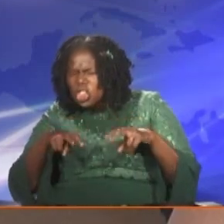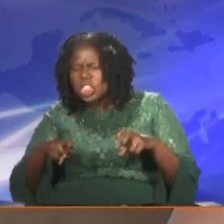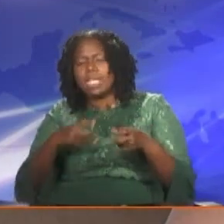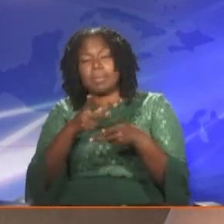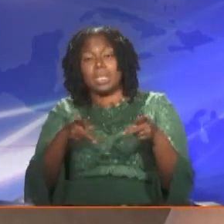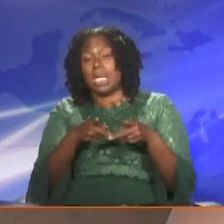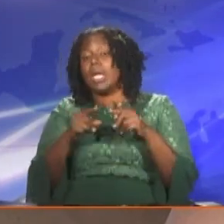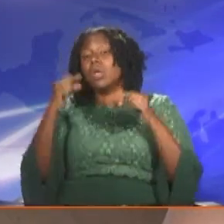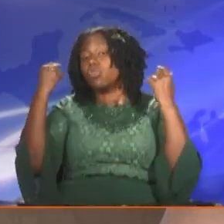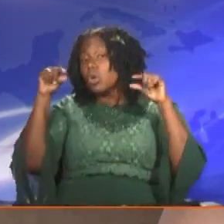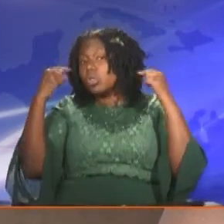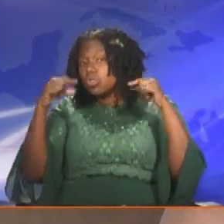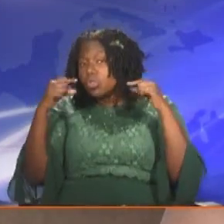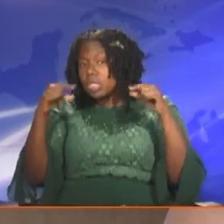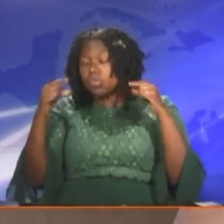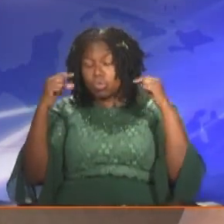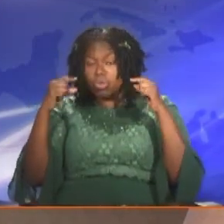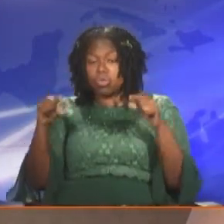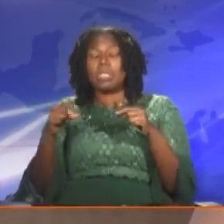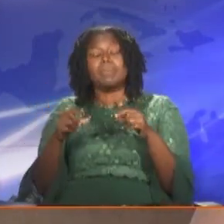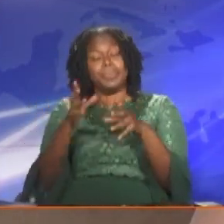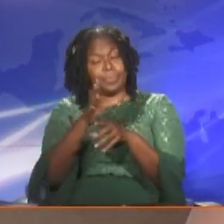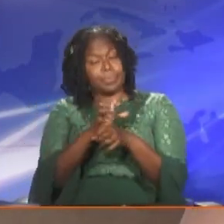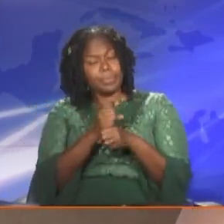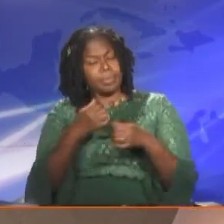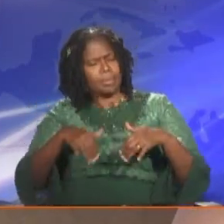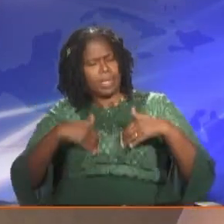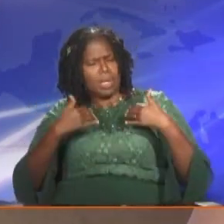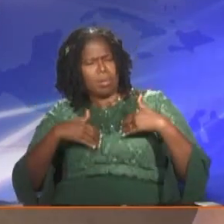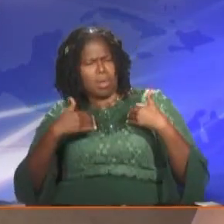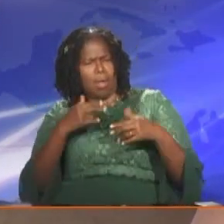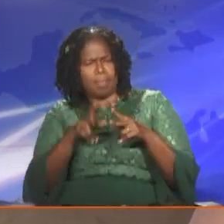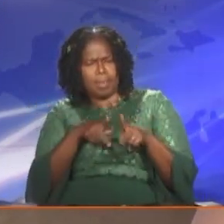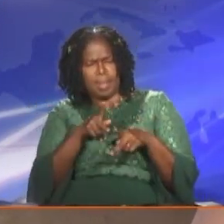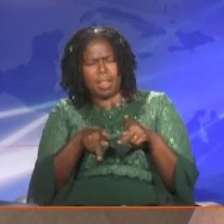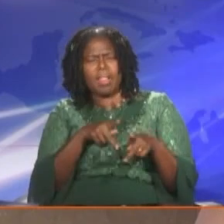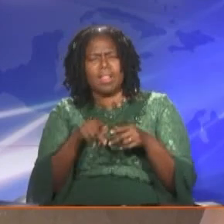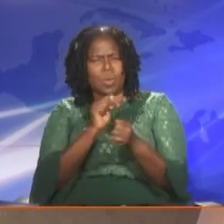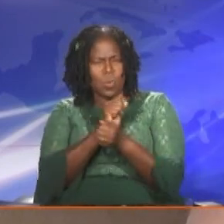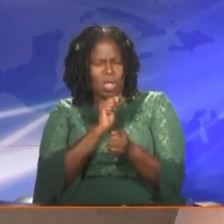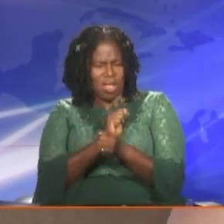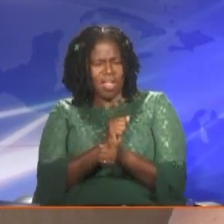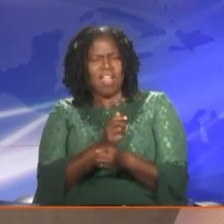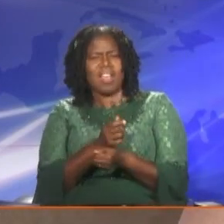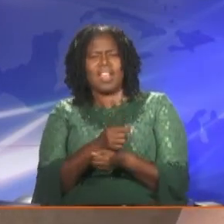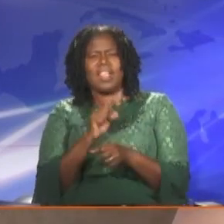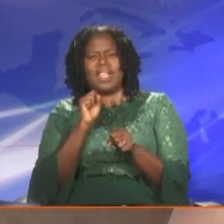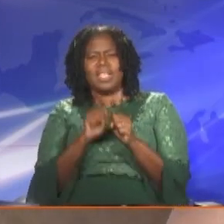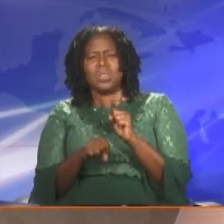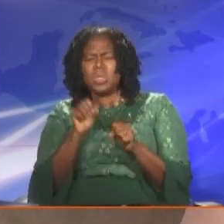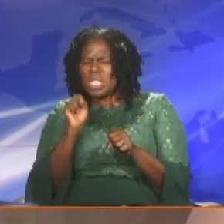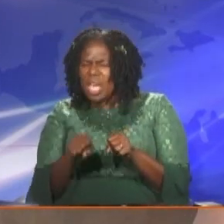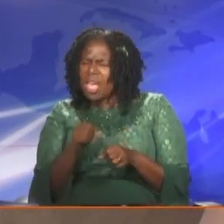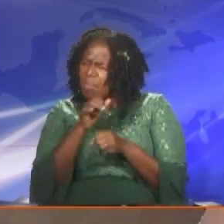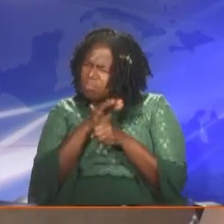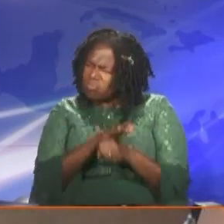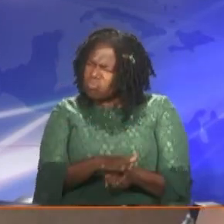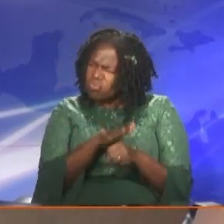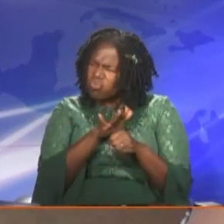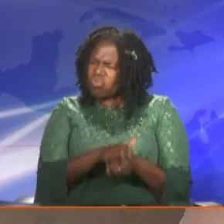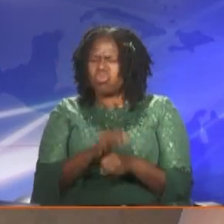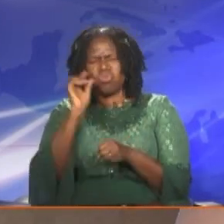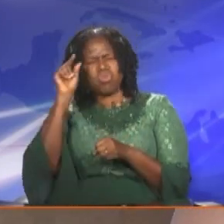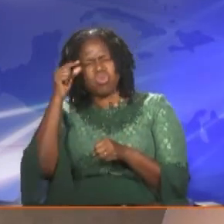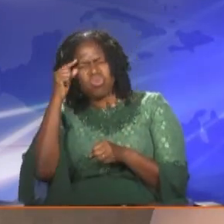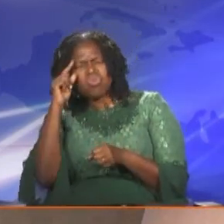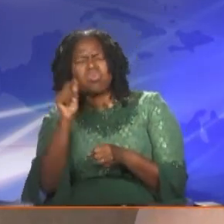because groceries normally hire younger people. So, yeah, put more pressure on the authorities to do what they're supposed to do